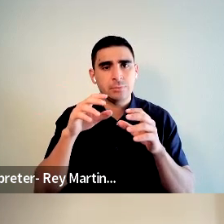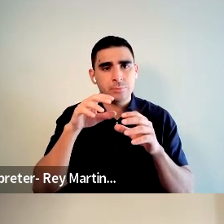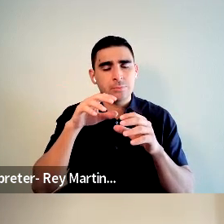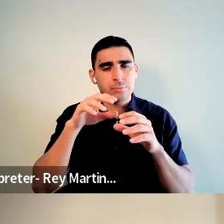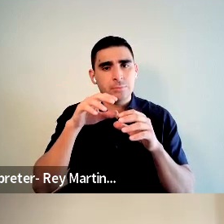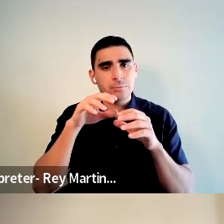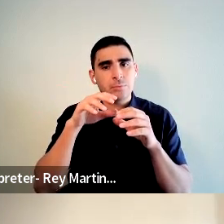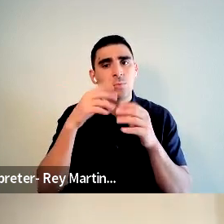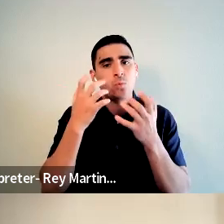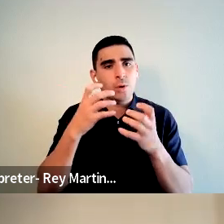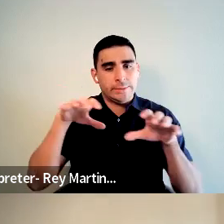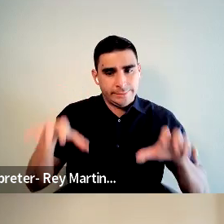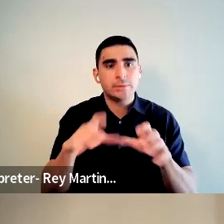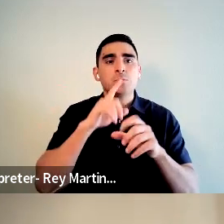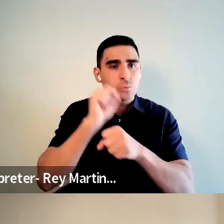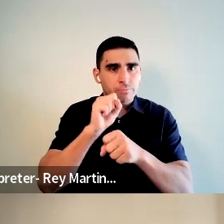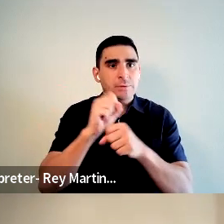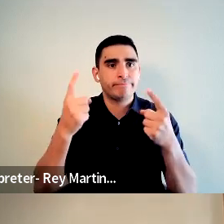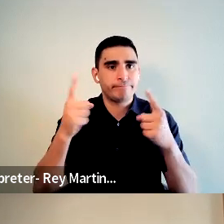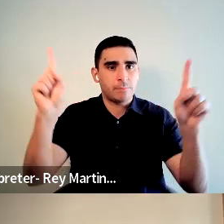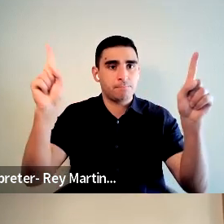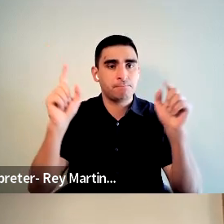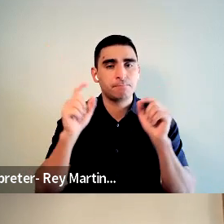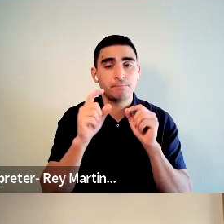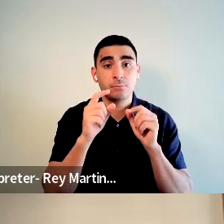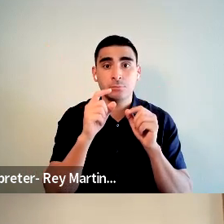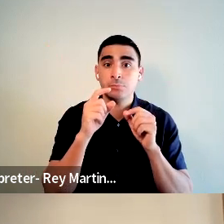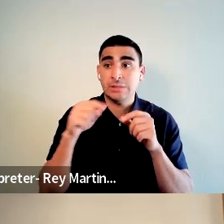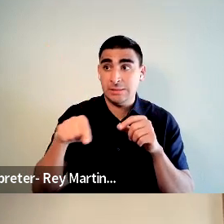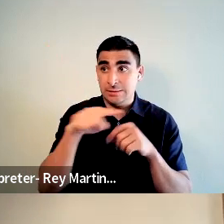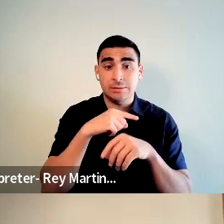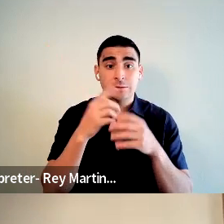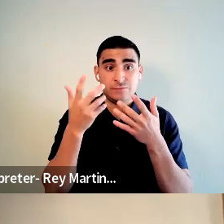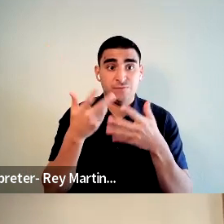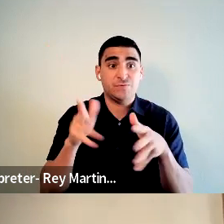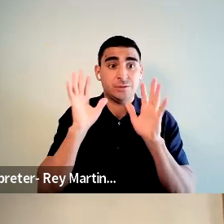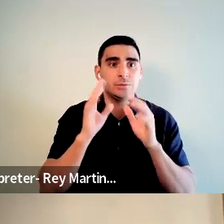there will be an opportunity to stay involved once these